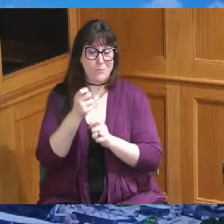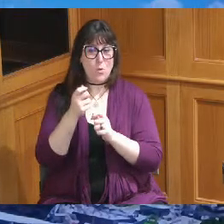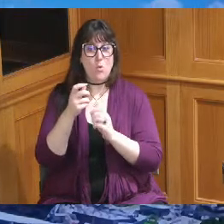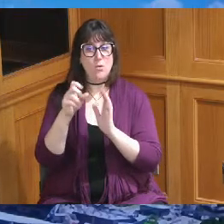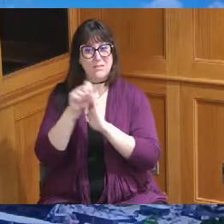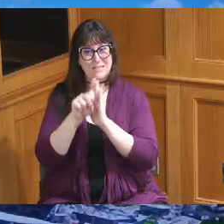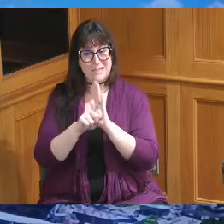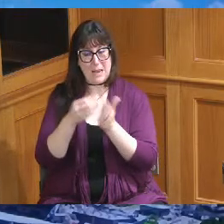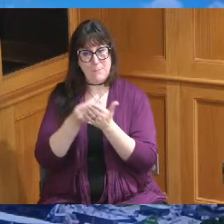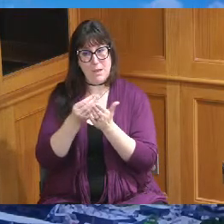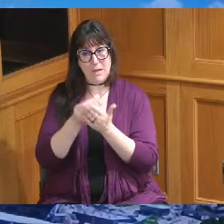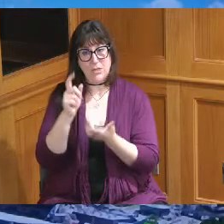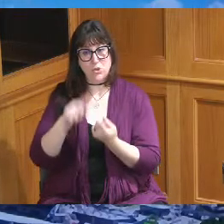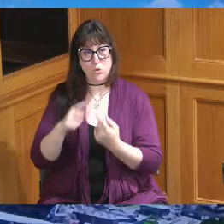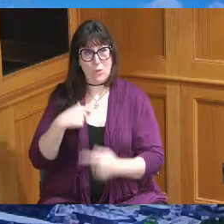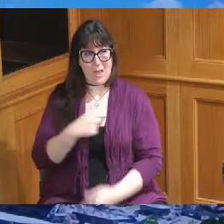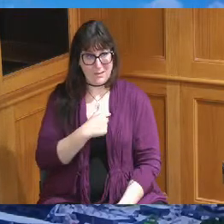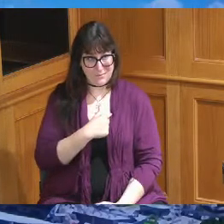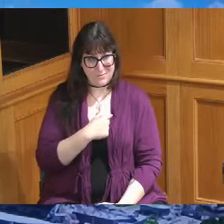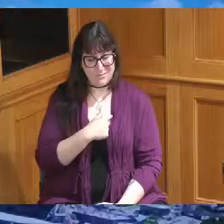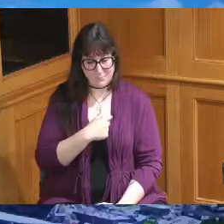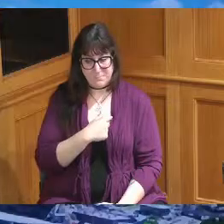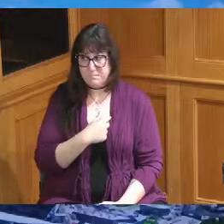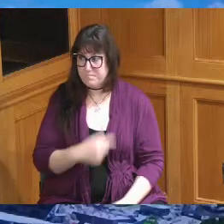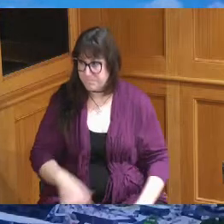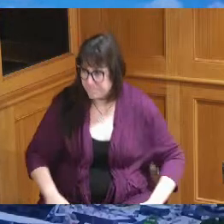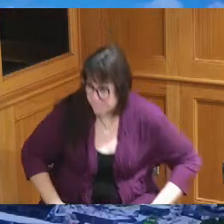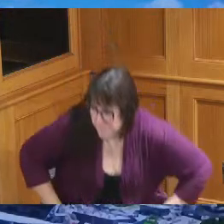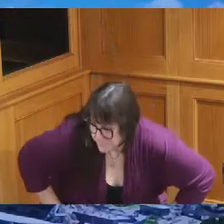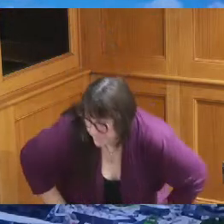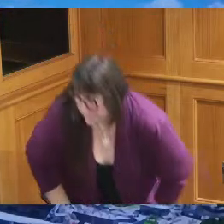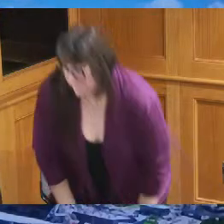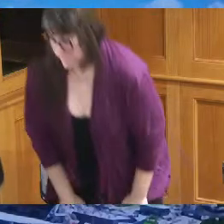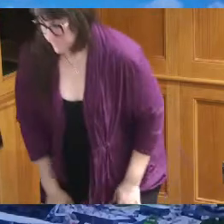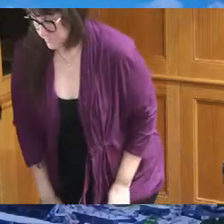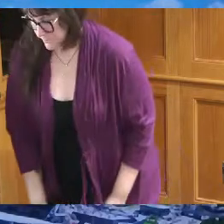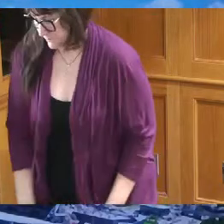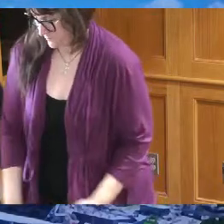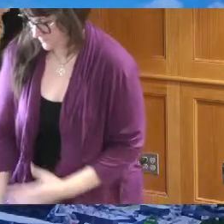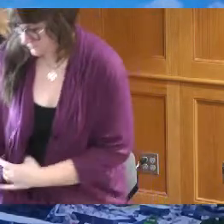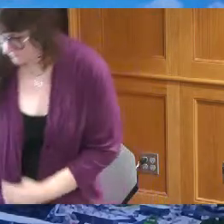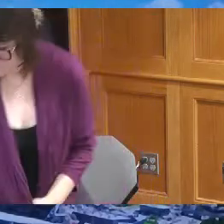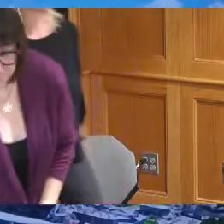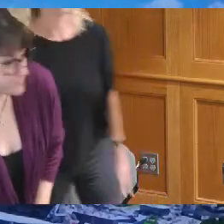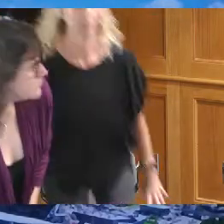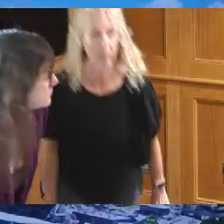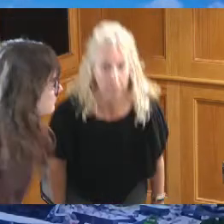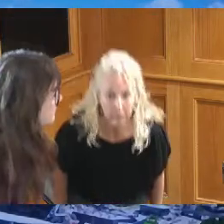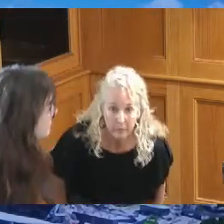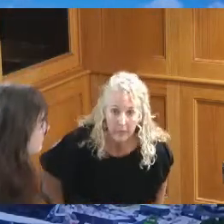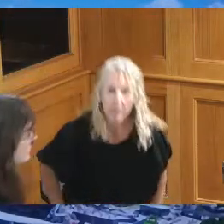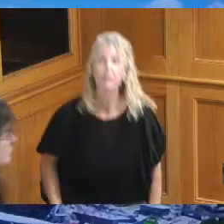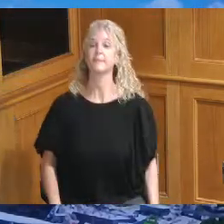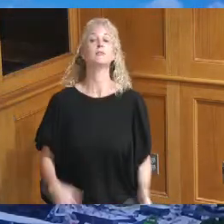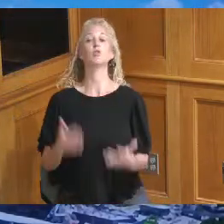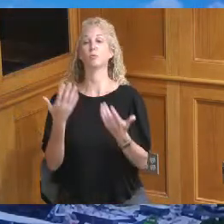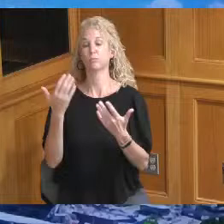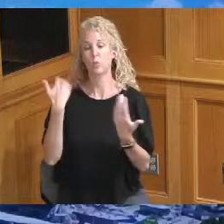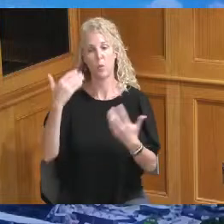County. The Urban Design Study Group, there are recommendations out there with regard to the bank's